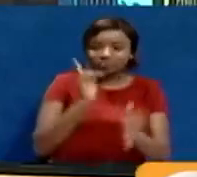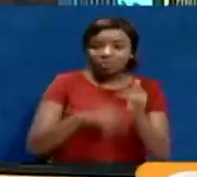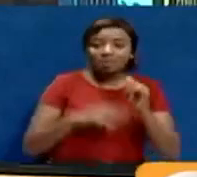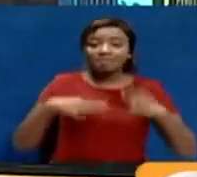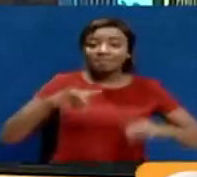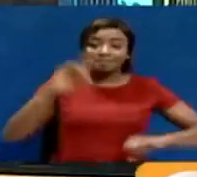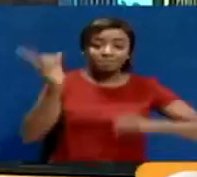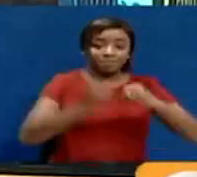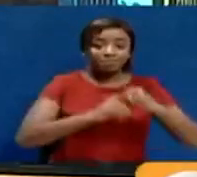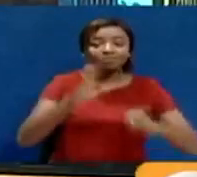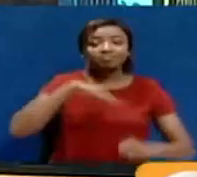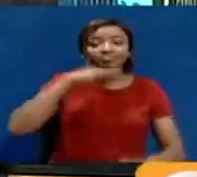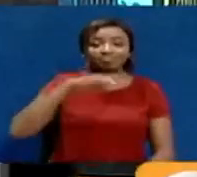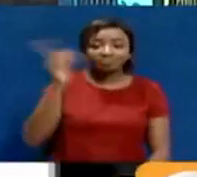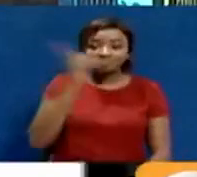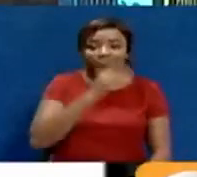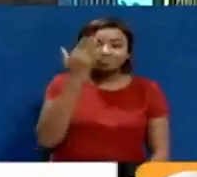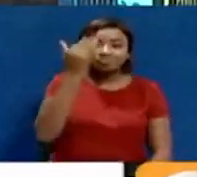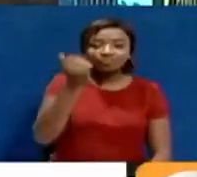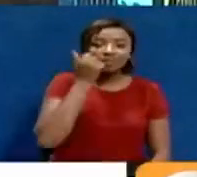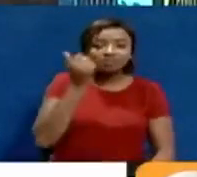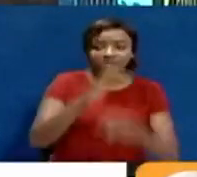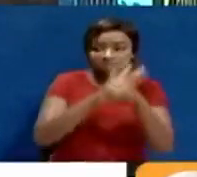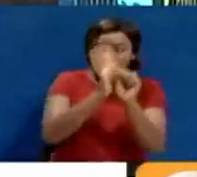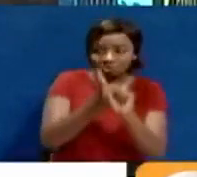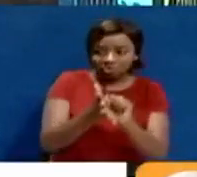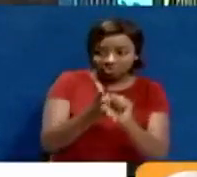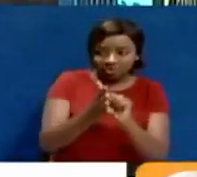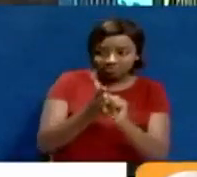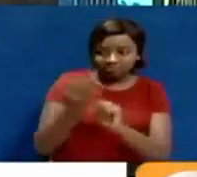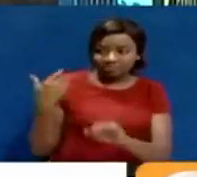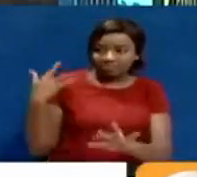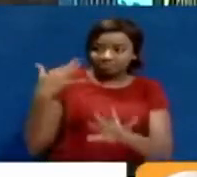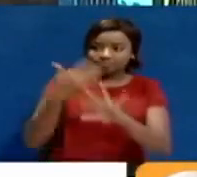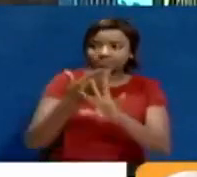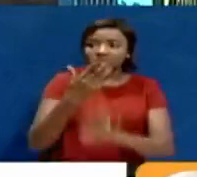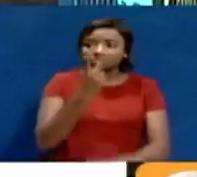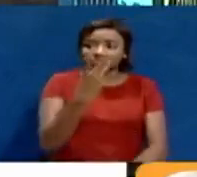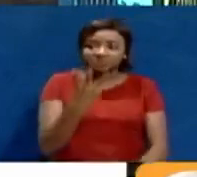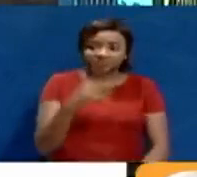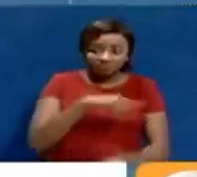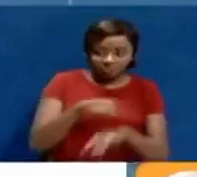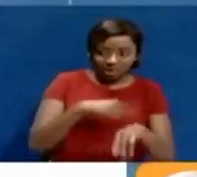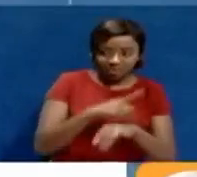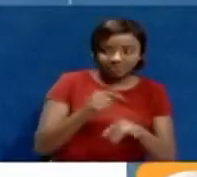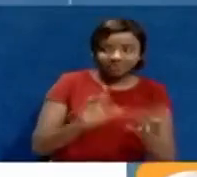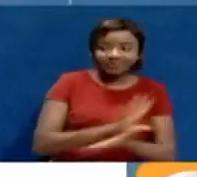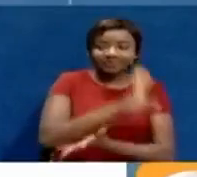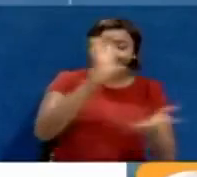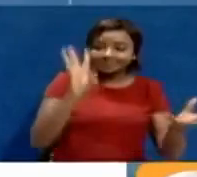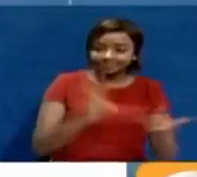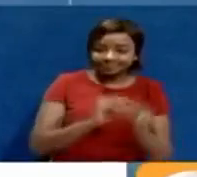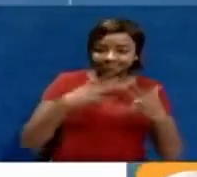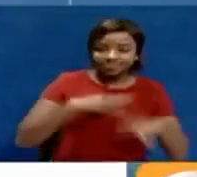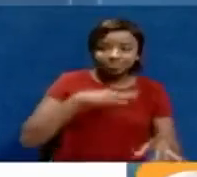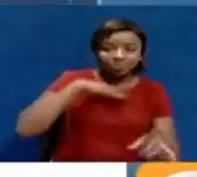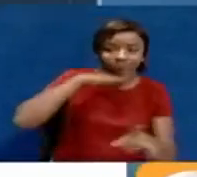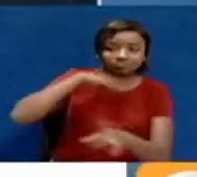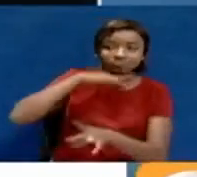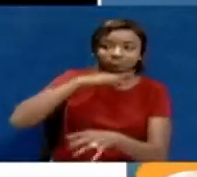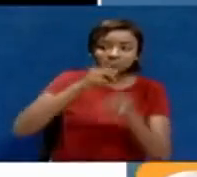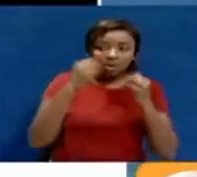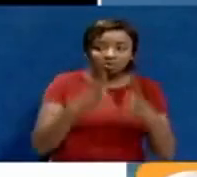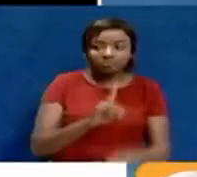Six patients passed on of COVID-19 related causes over the last 24 hours. This raises the death toll to